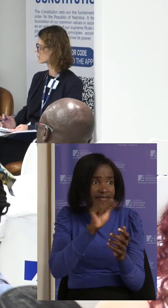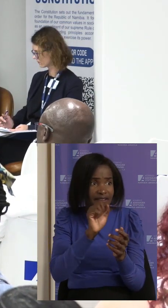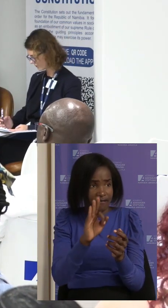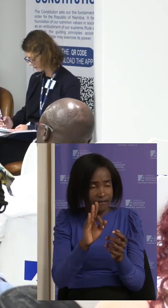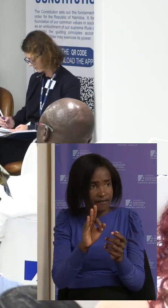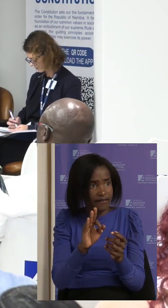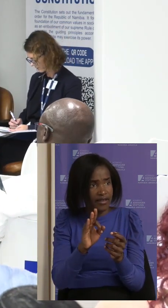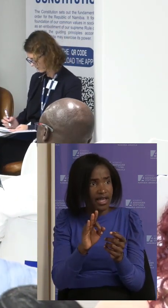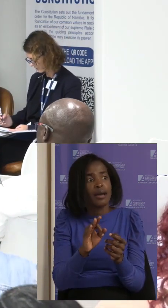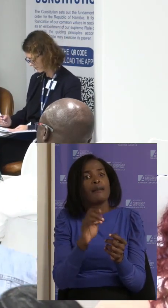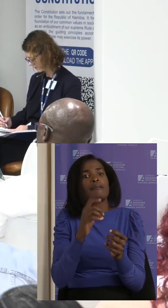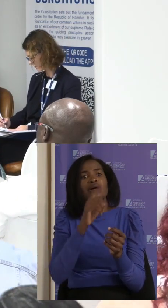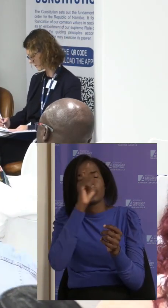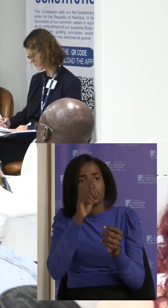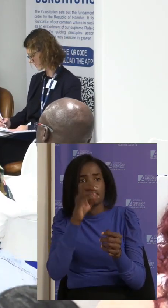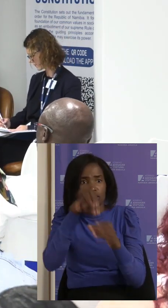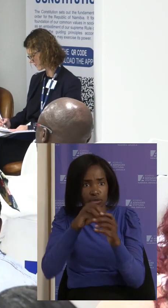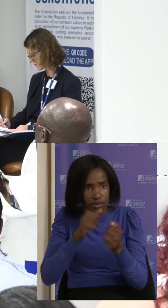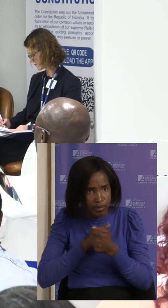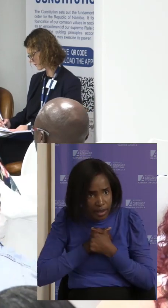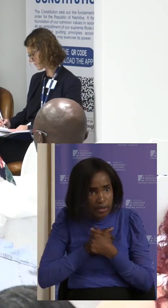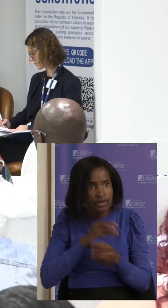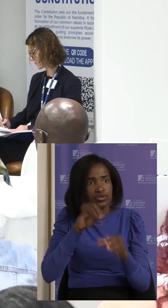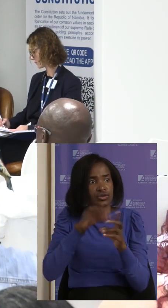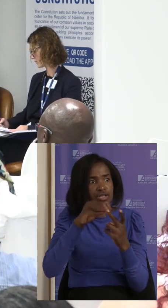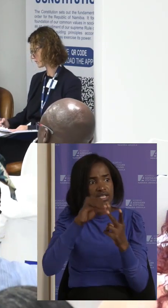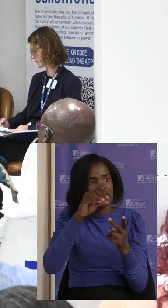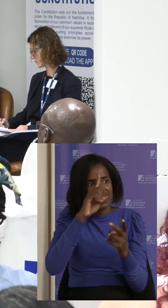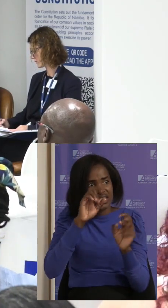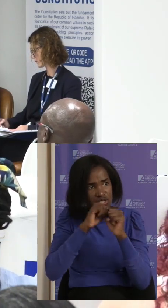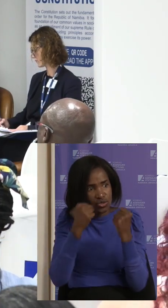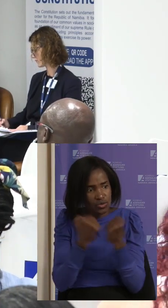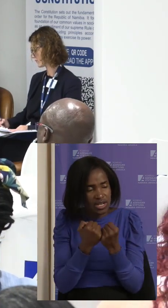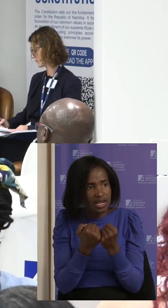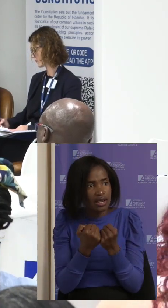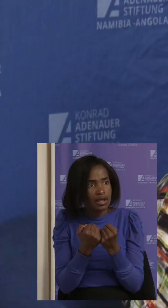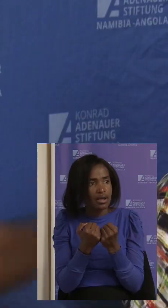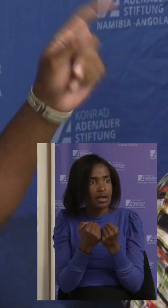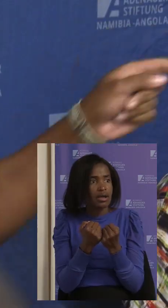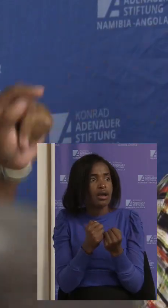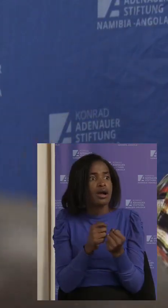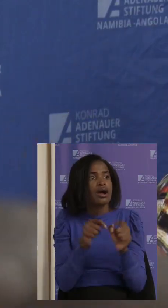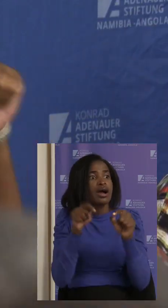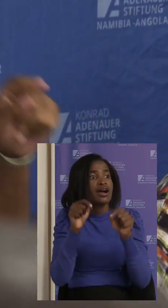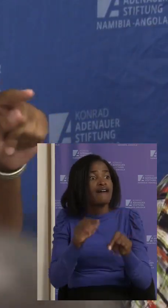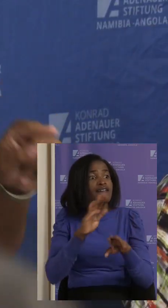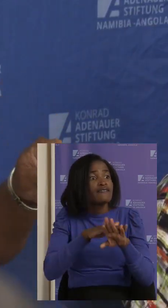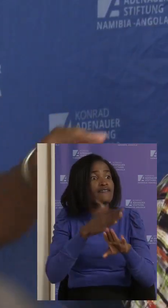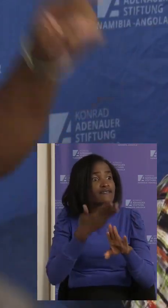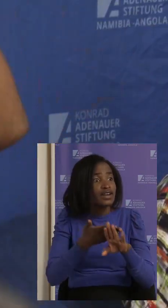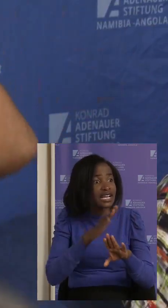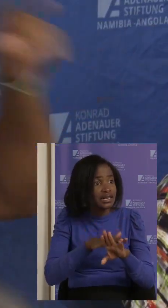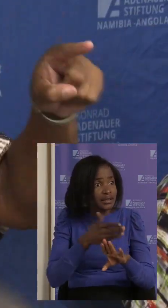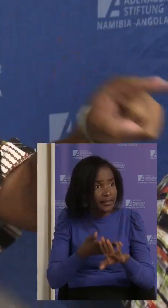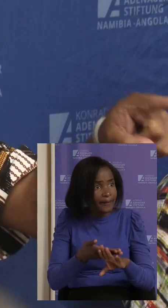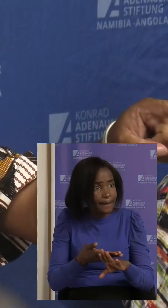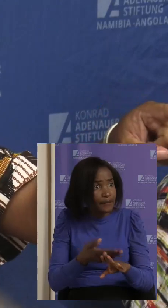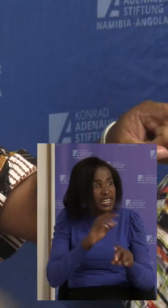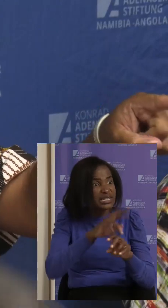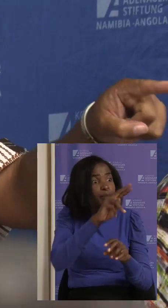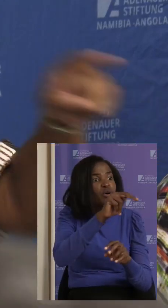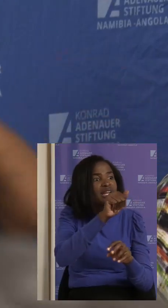can we join the parents and join the teachers union if the class is overcrowded? NANSO tell the student to say that, don't enter